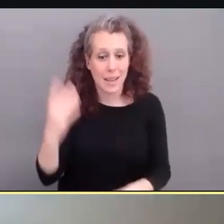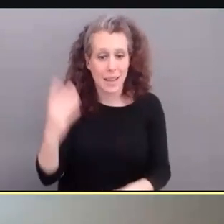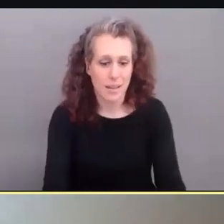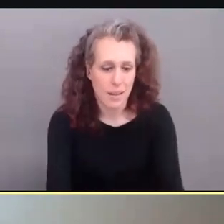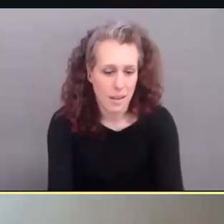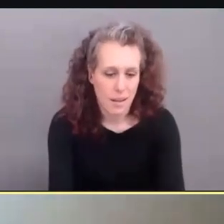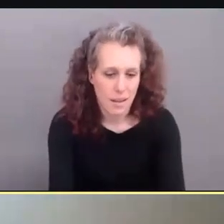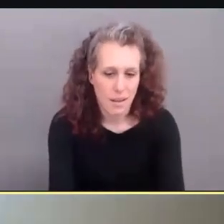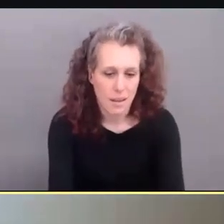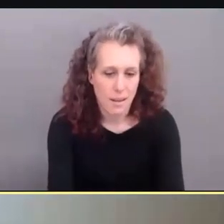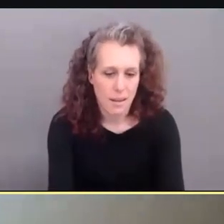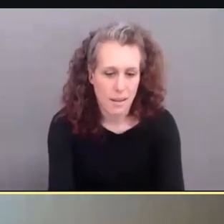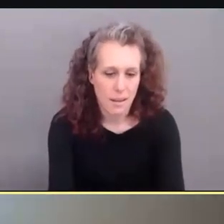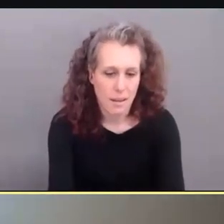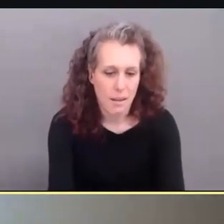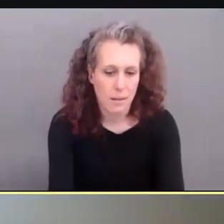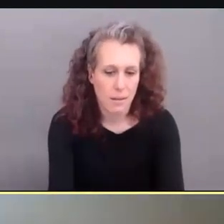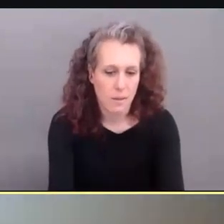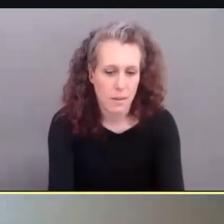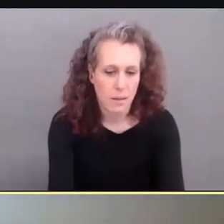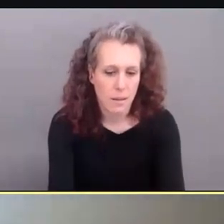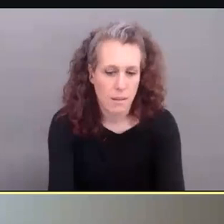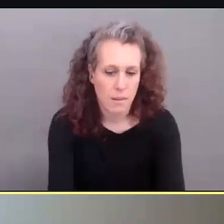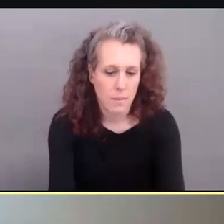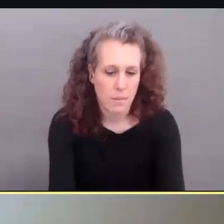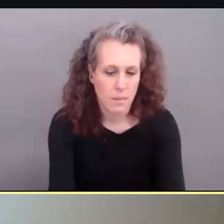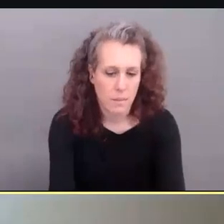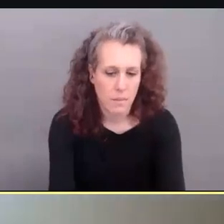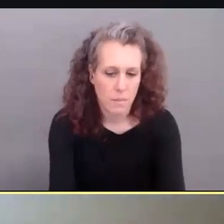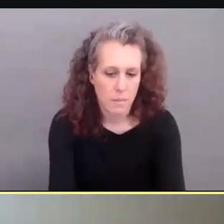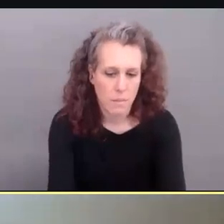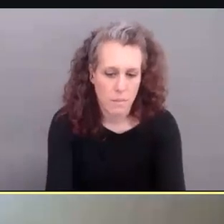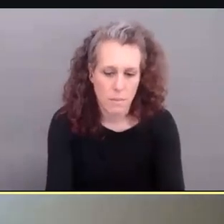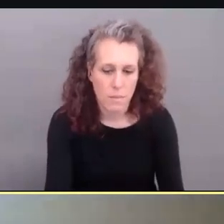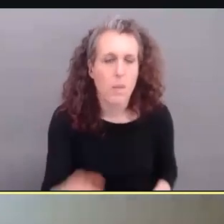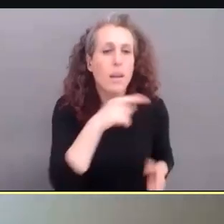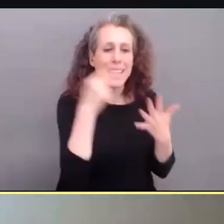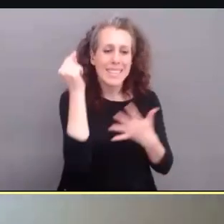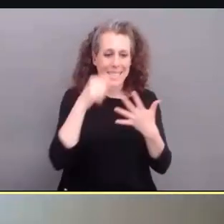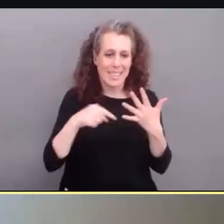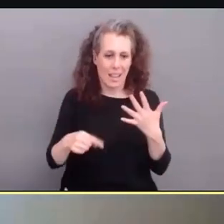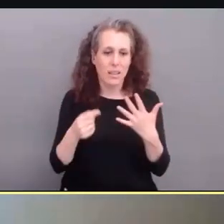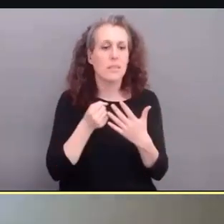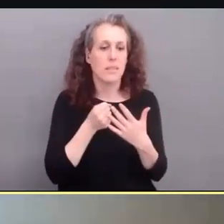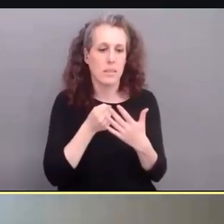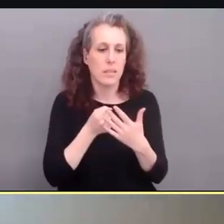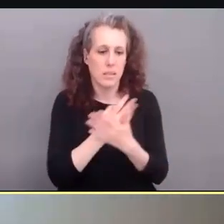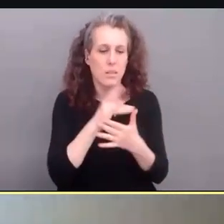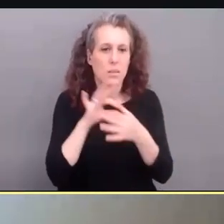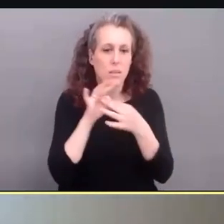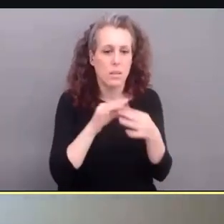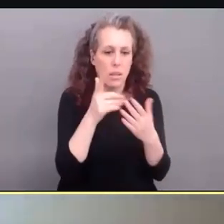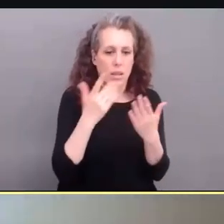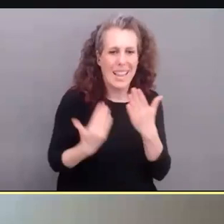Yeah, here we've got an example of some detailed issues where We look at the latest